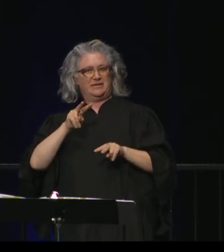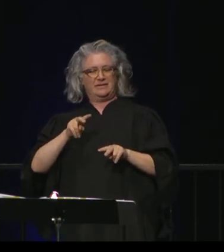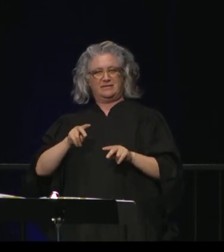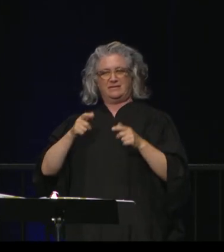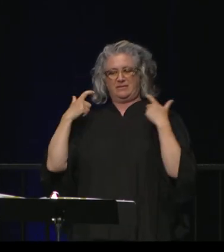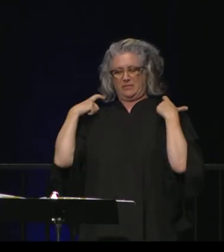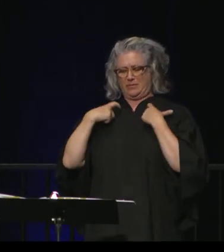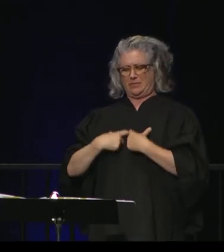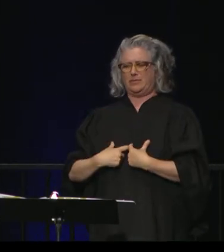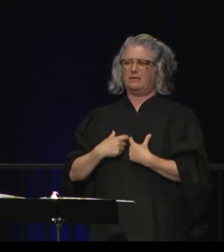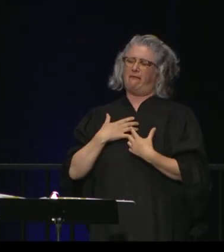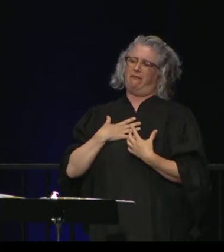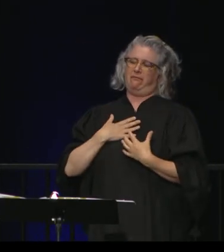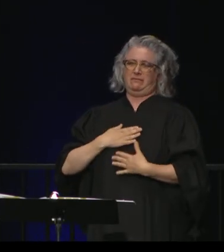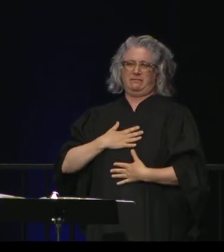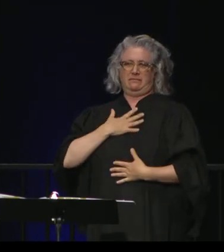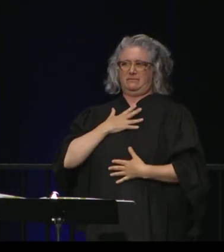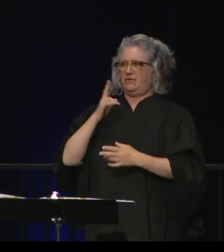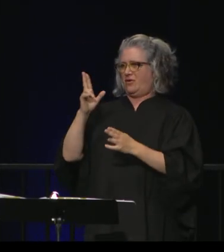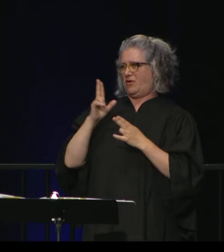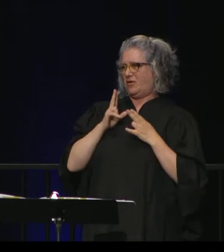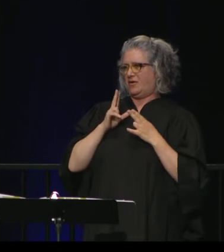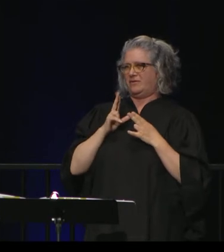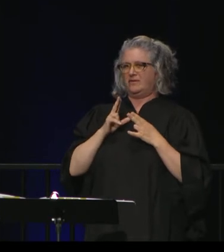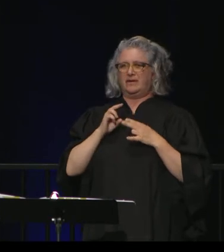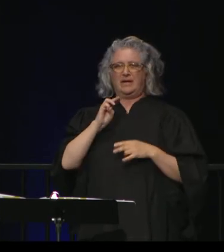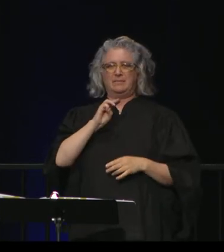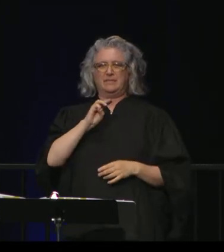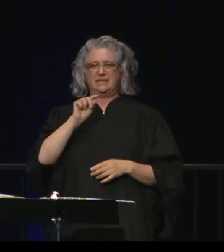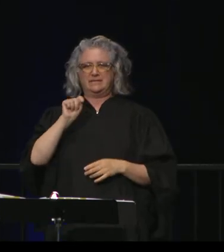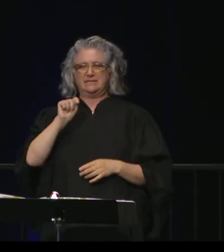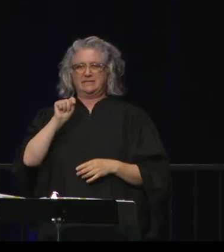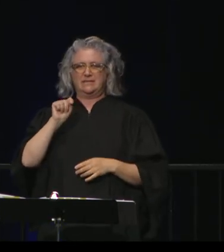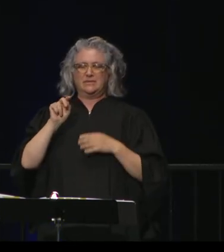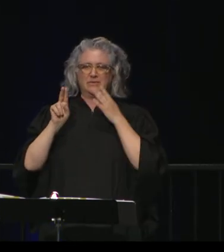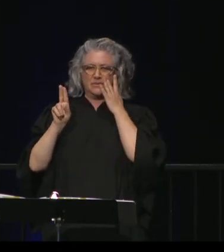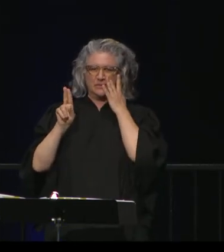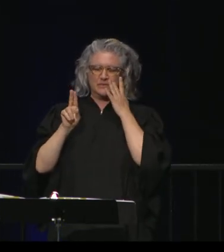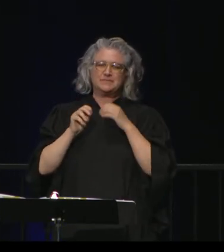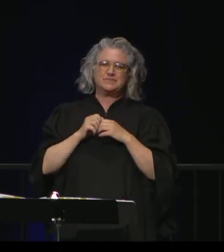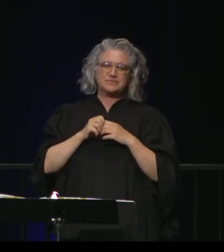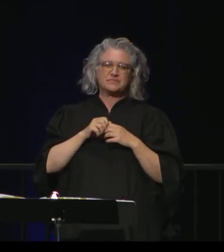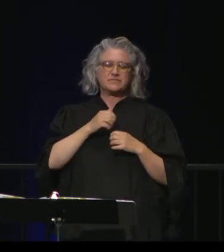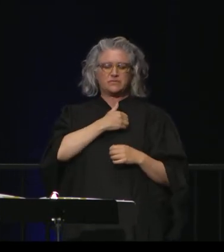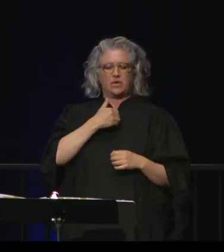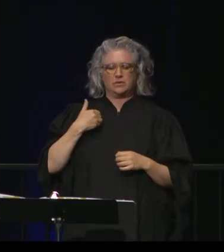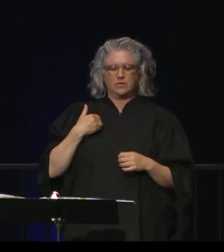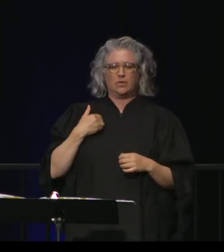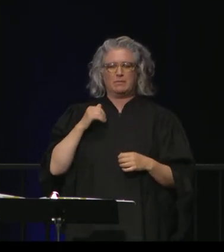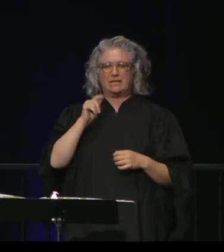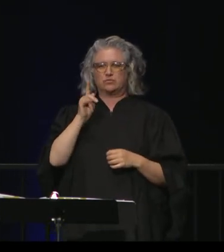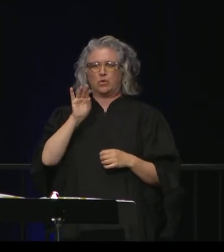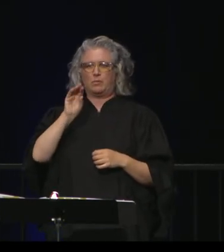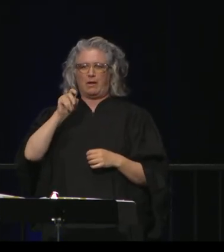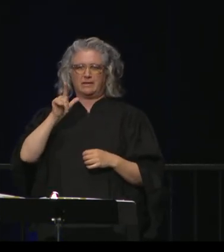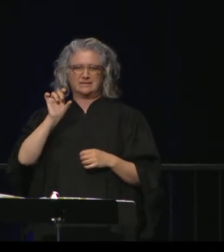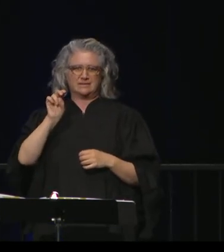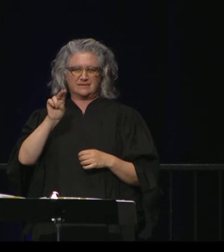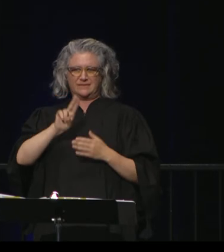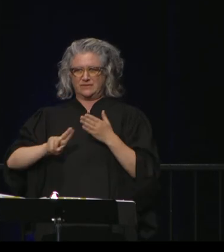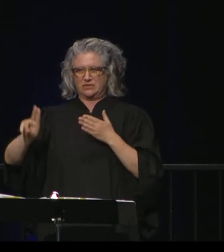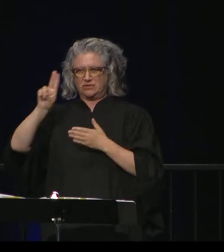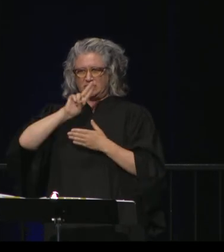Toronto Metropolitan University, Canada's most vibrant and most innovative